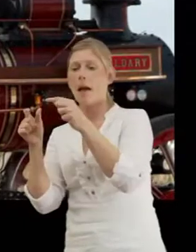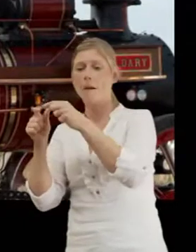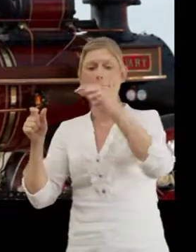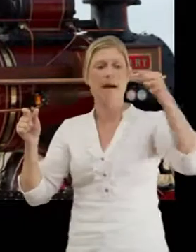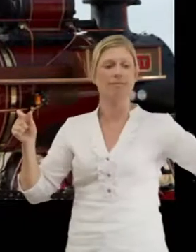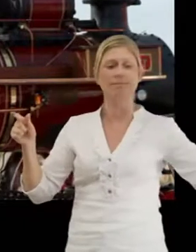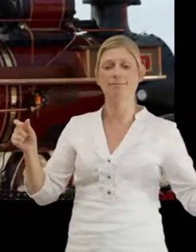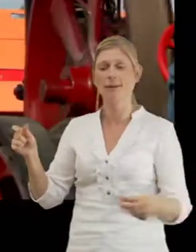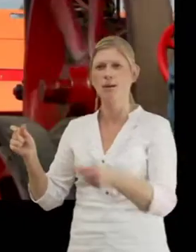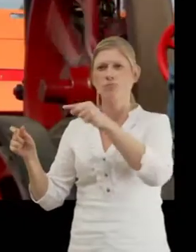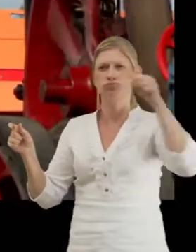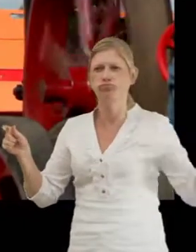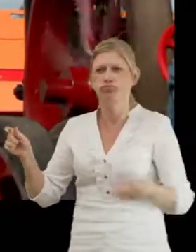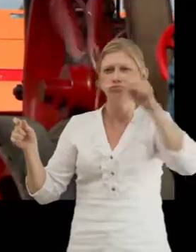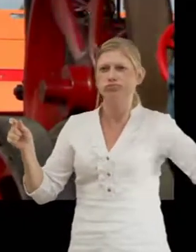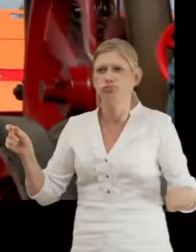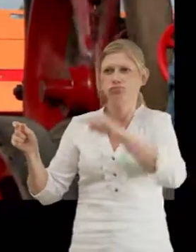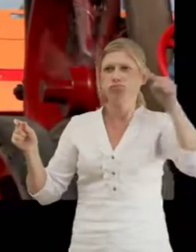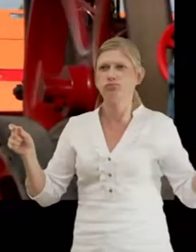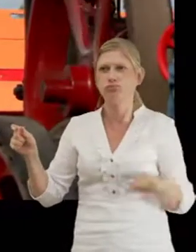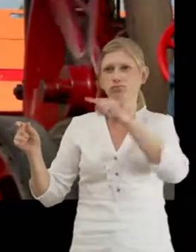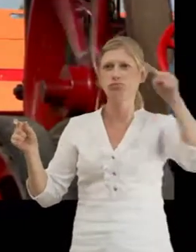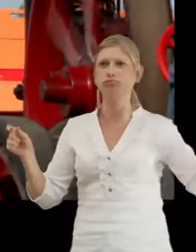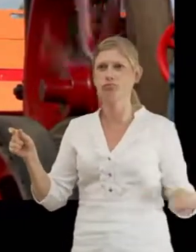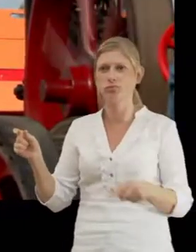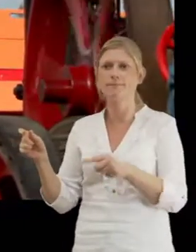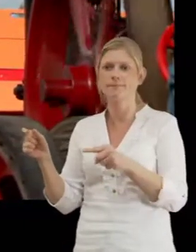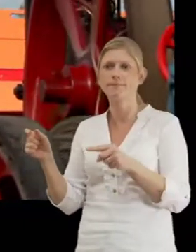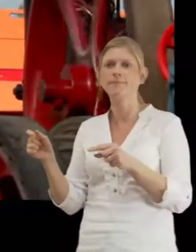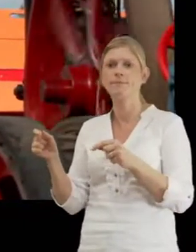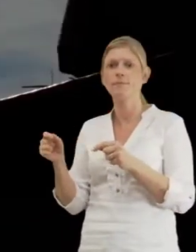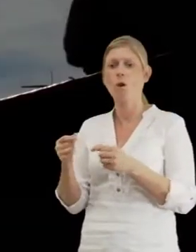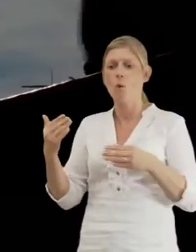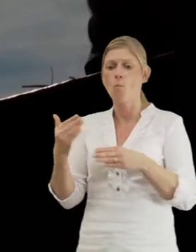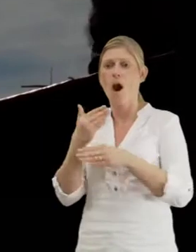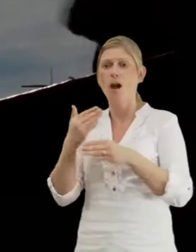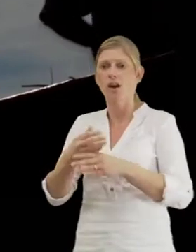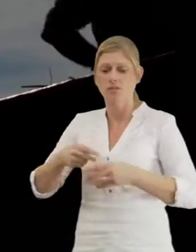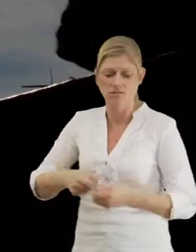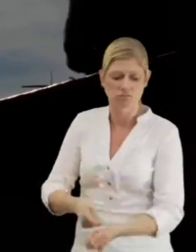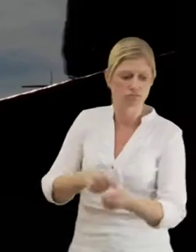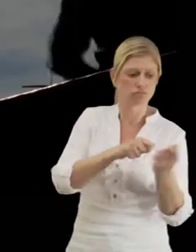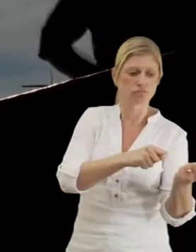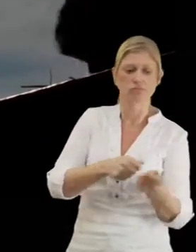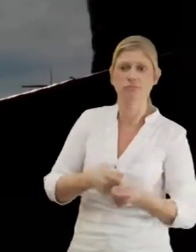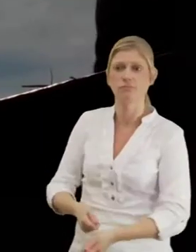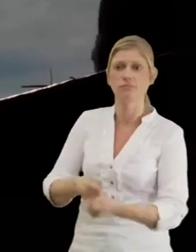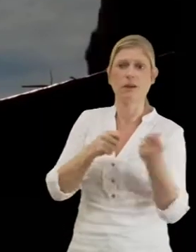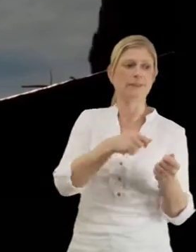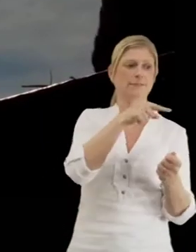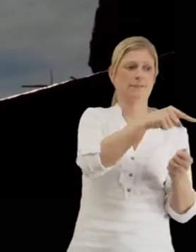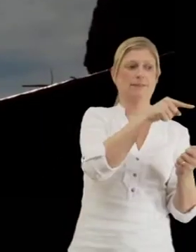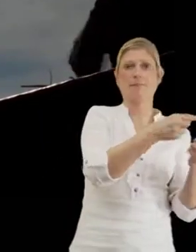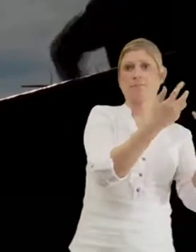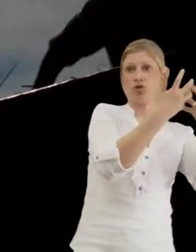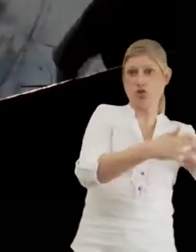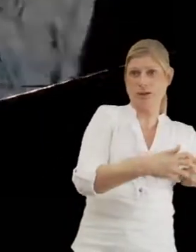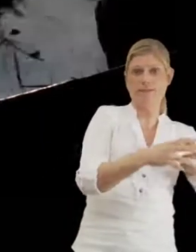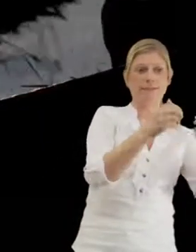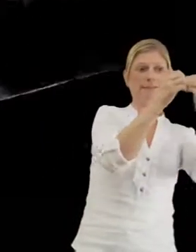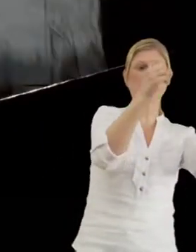from the steam engine drove the threshing machinery. Labourers forked the harvested wheat into the thresher,